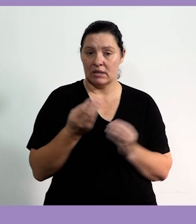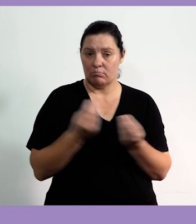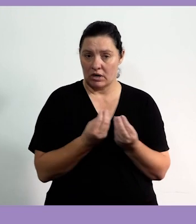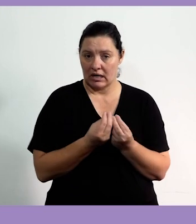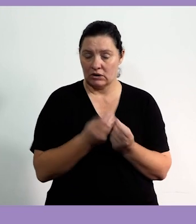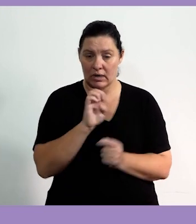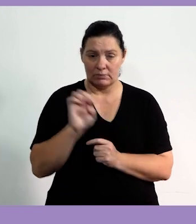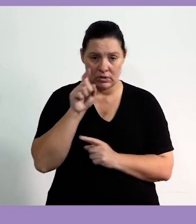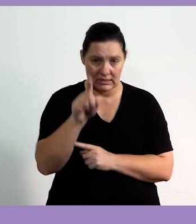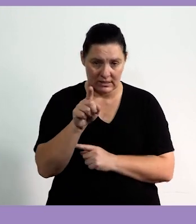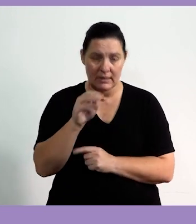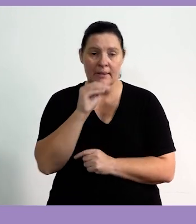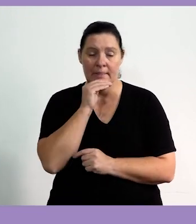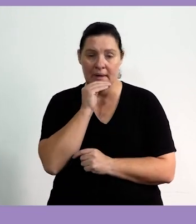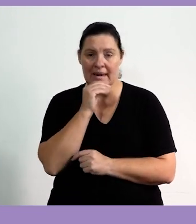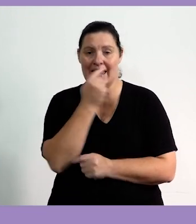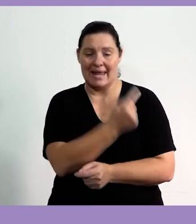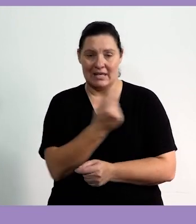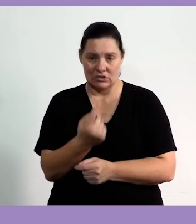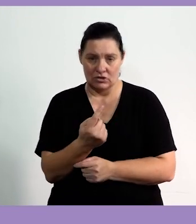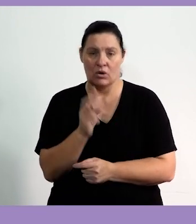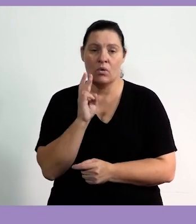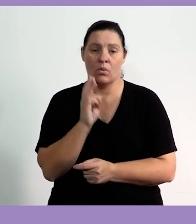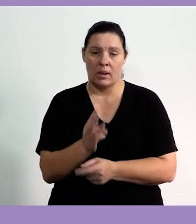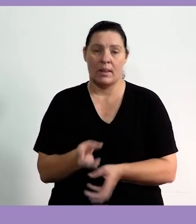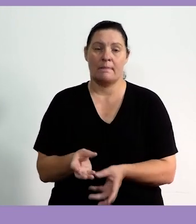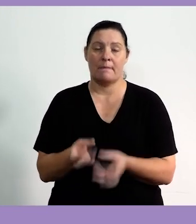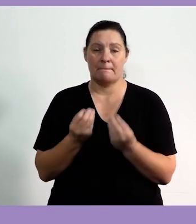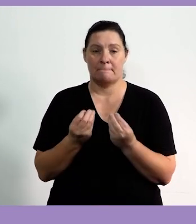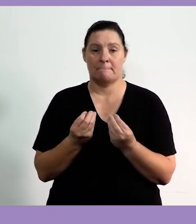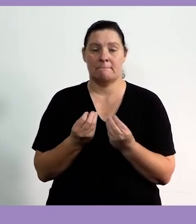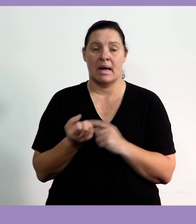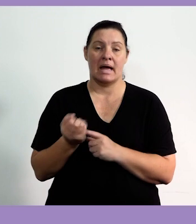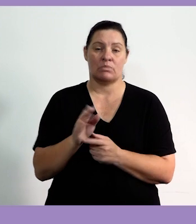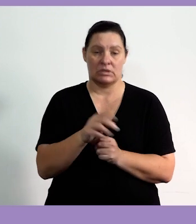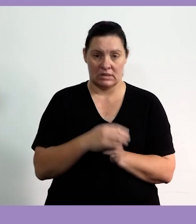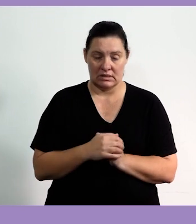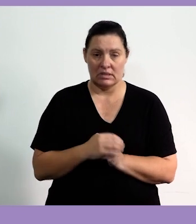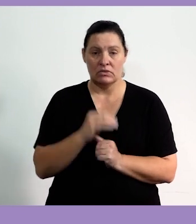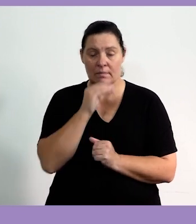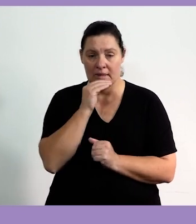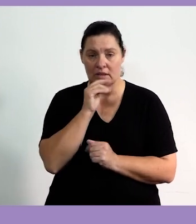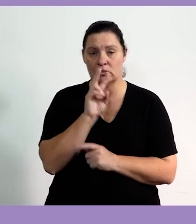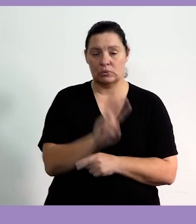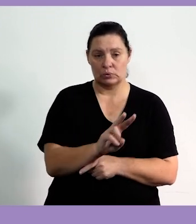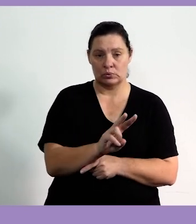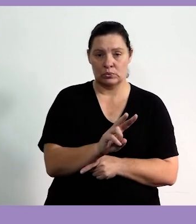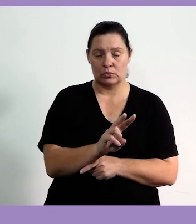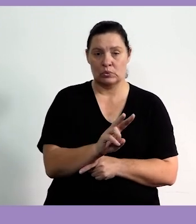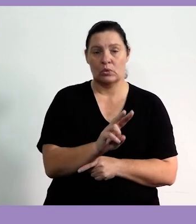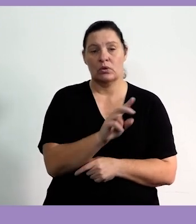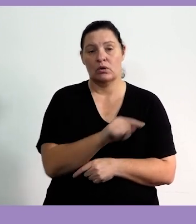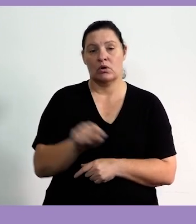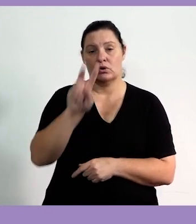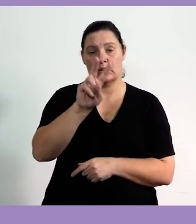we are raising a product to an exponent? It means that each factor is going to get the exponent. So that is going to be